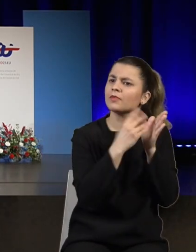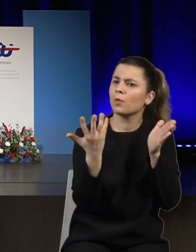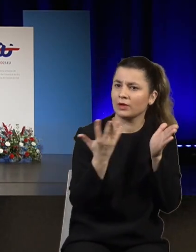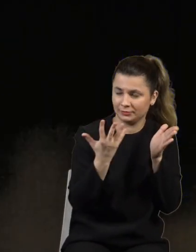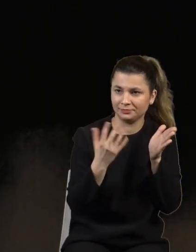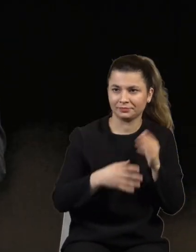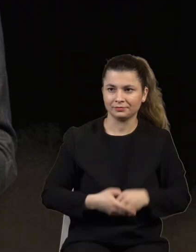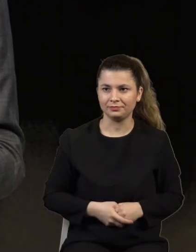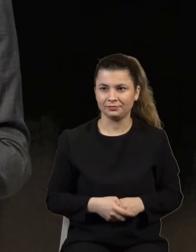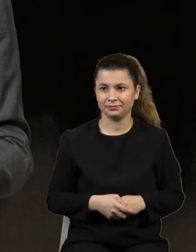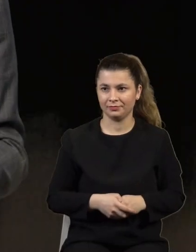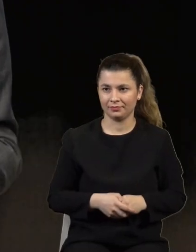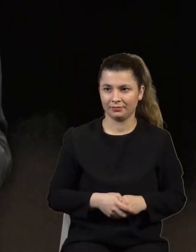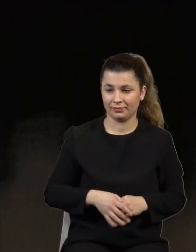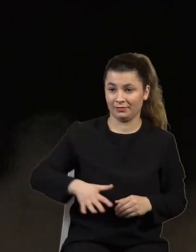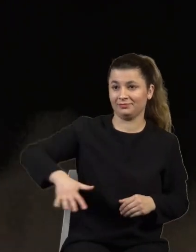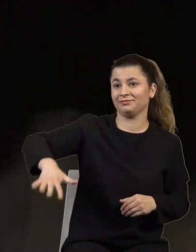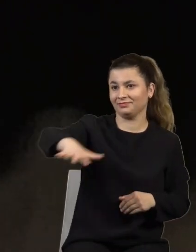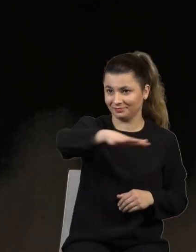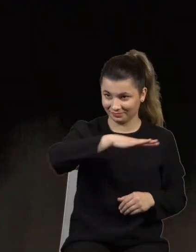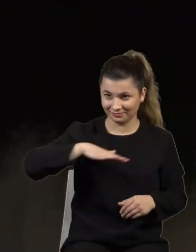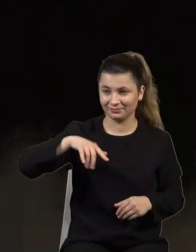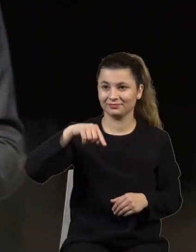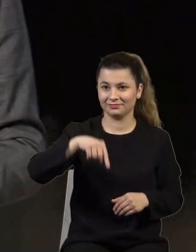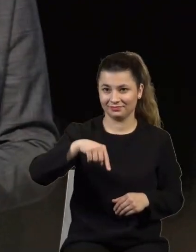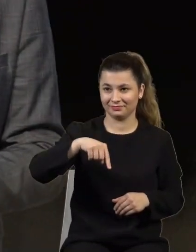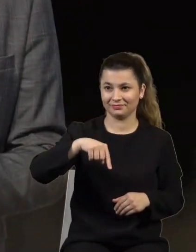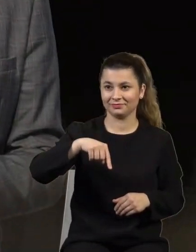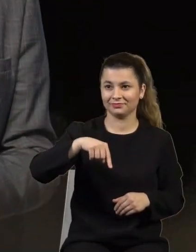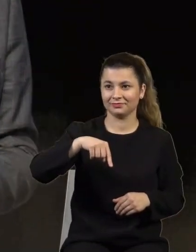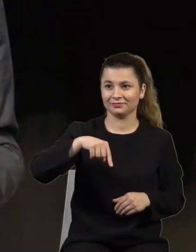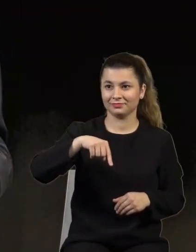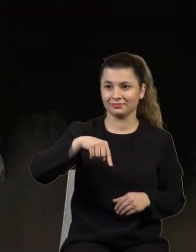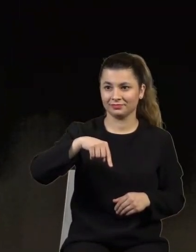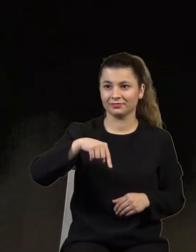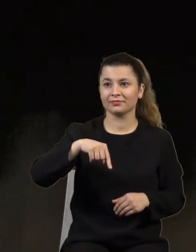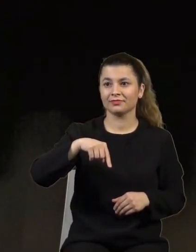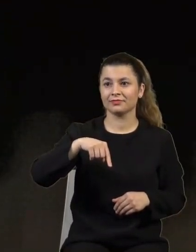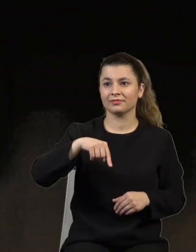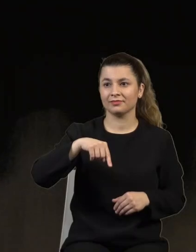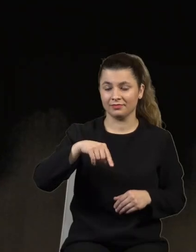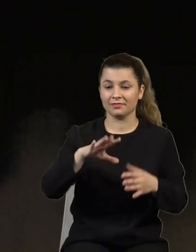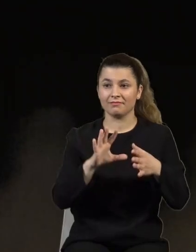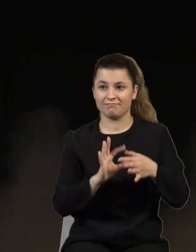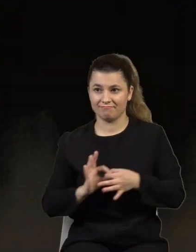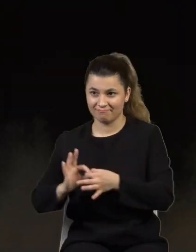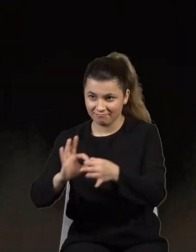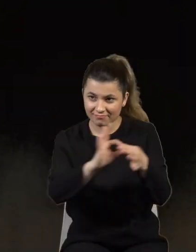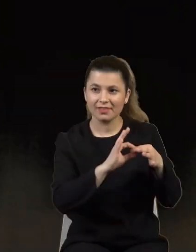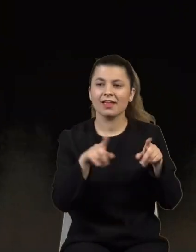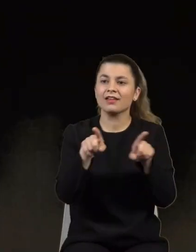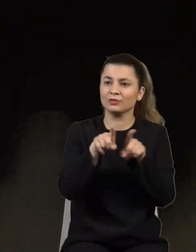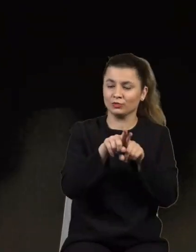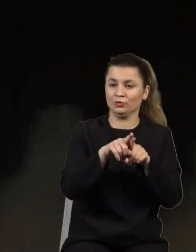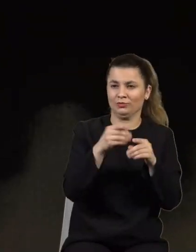economic cohesion is our goal. It's not only competitive economy, of course it